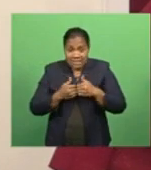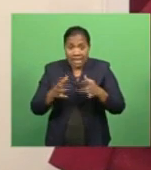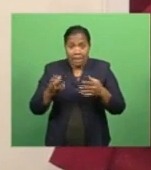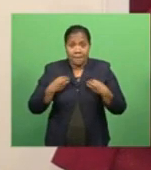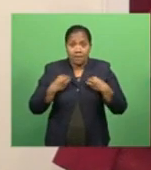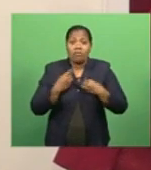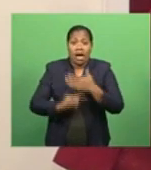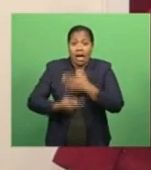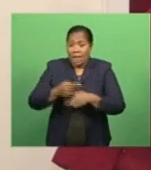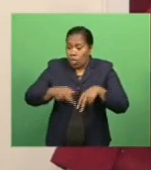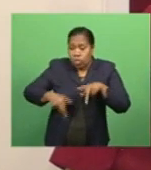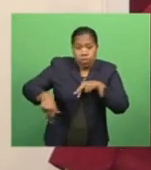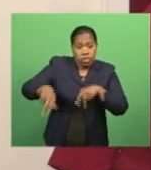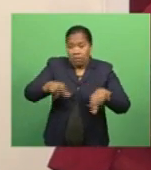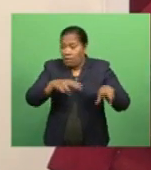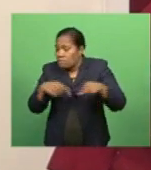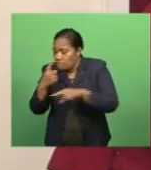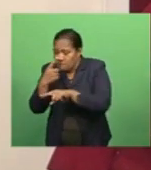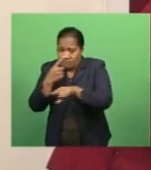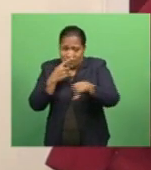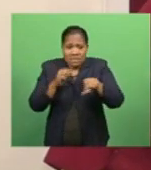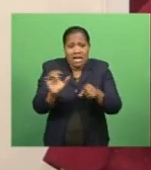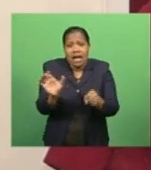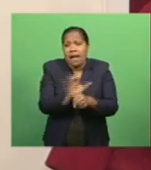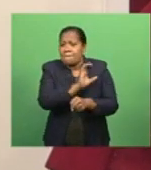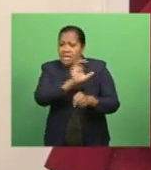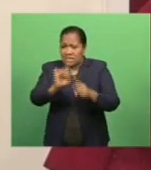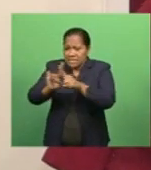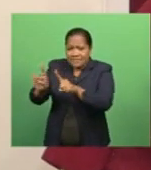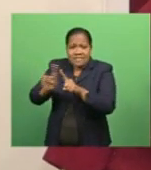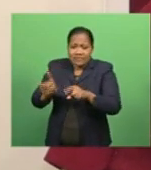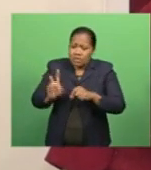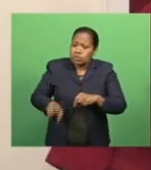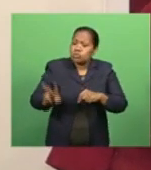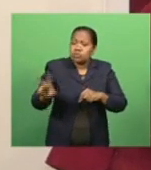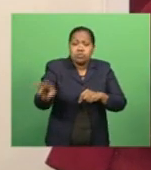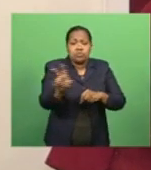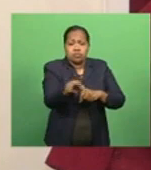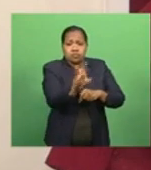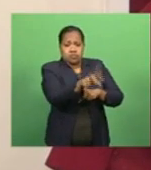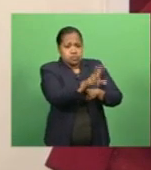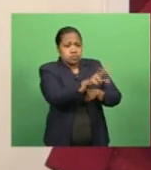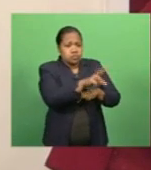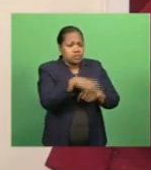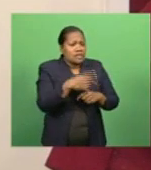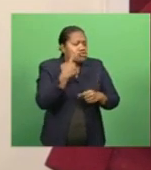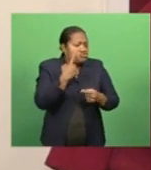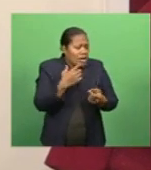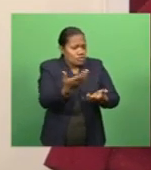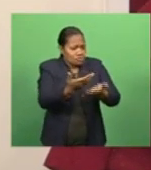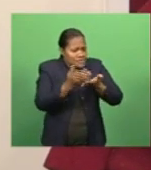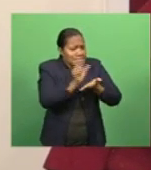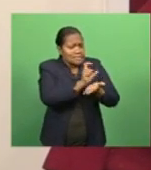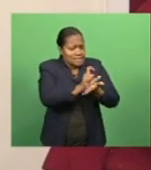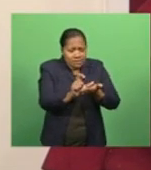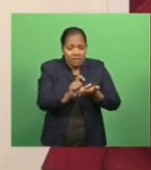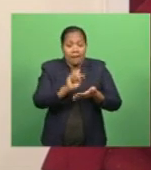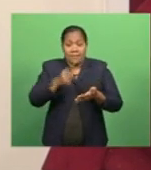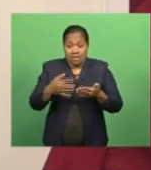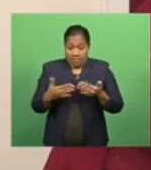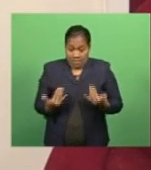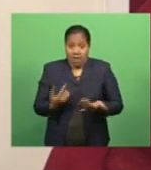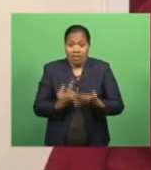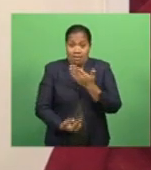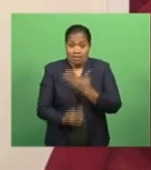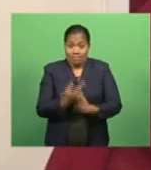Run around to the company's office, run to Firkal and to FedEx to get the clearance on time. But now the